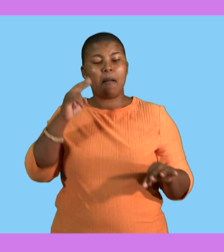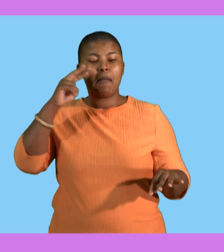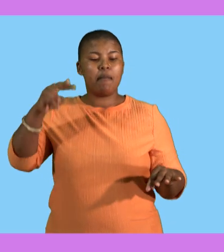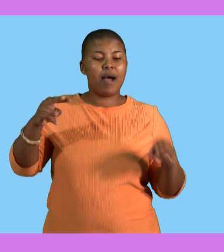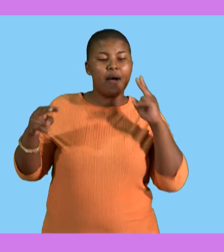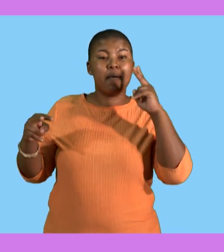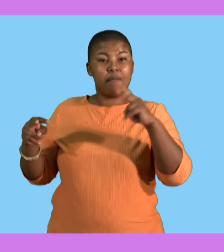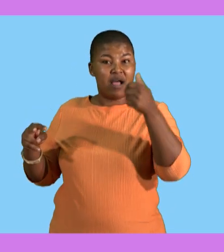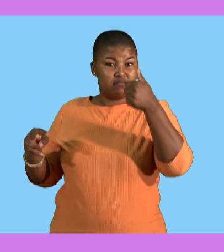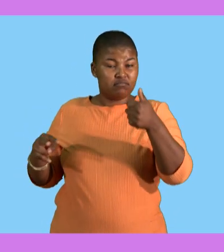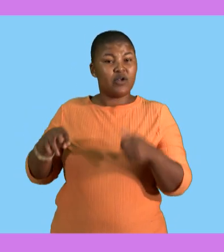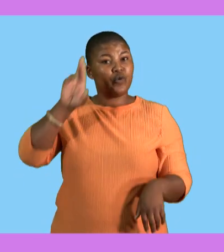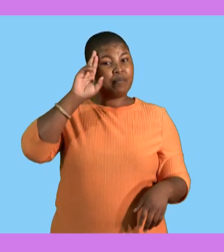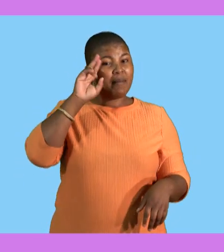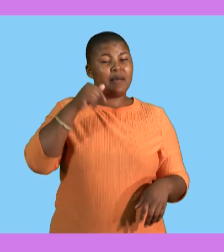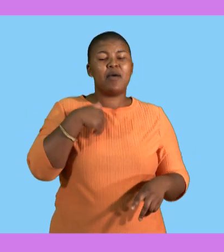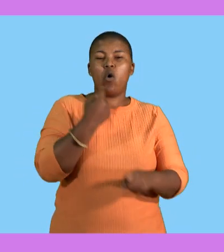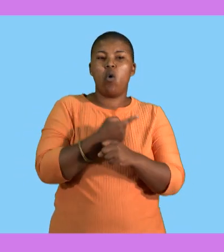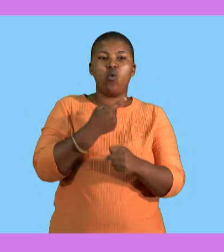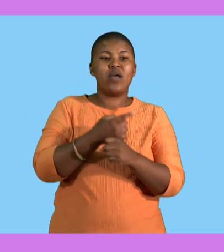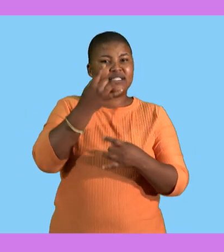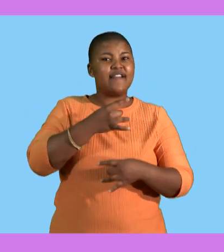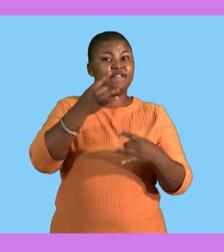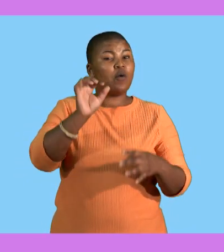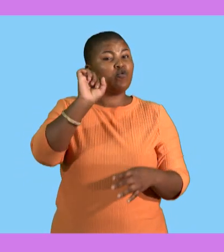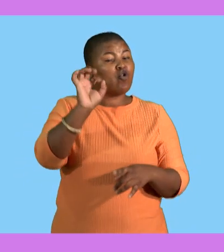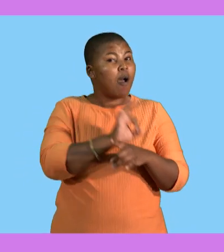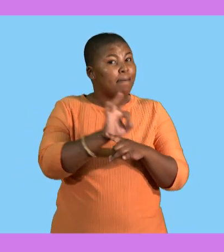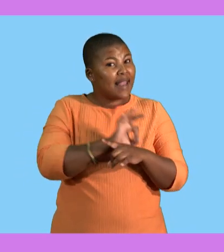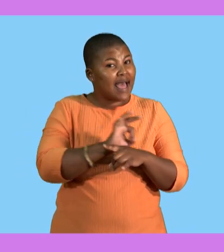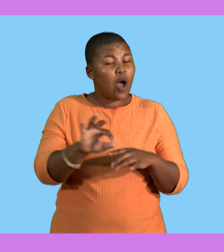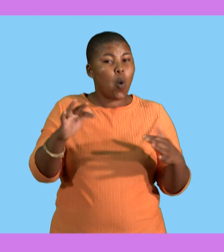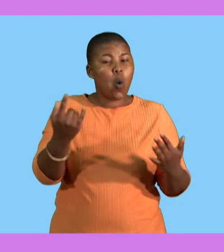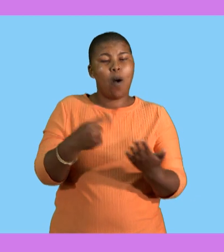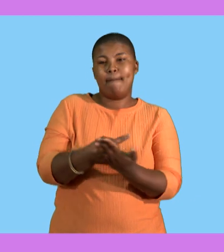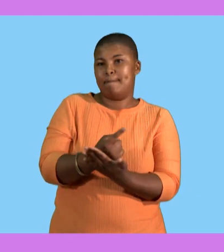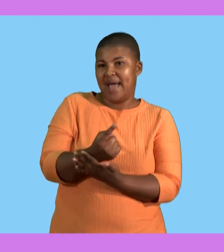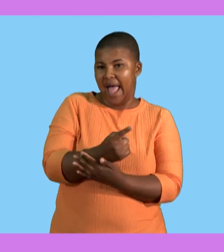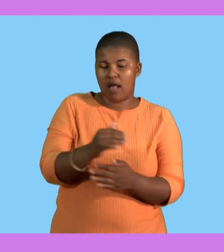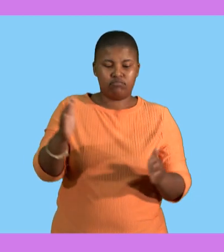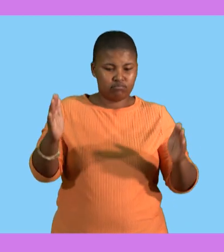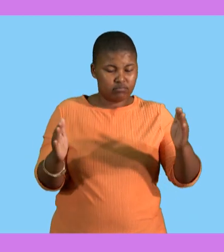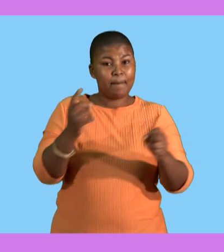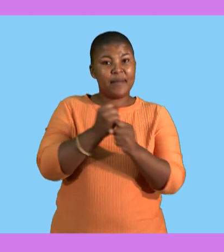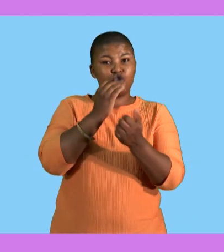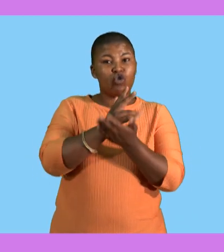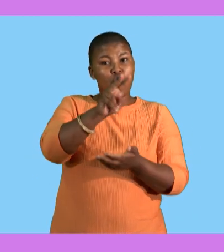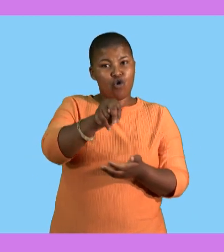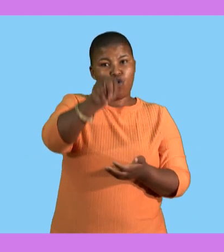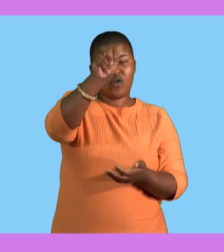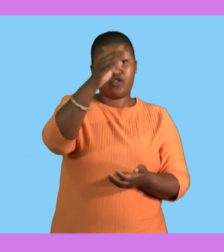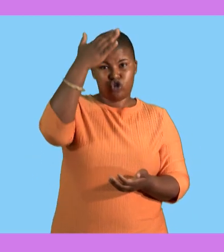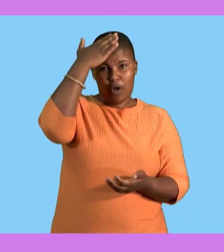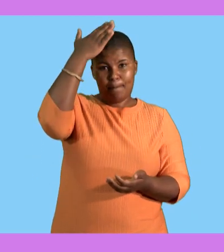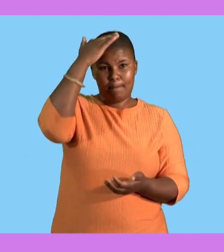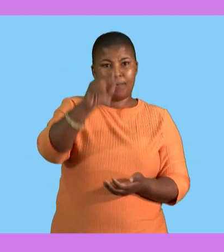angle. As I said, remember to orientate your plan or your map so that north is showing to the